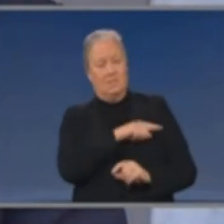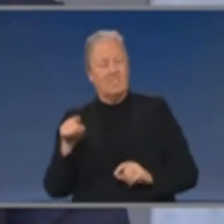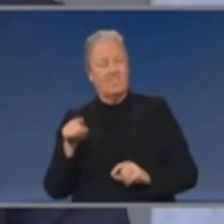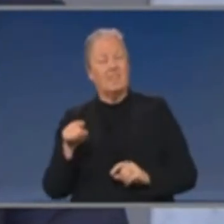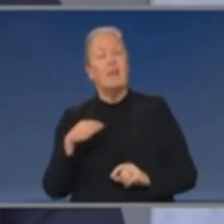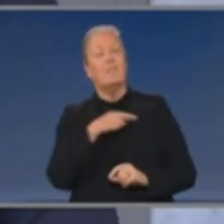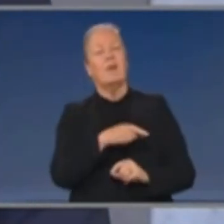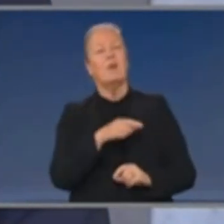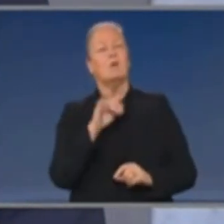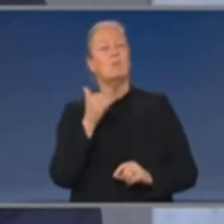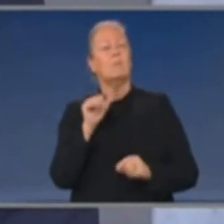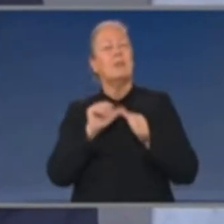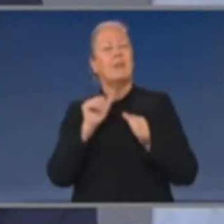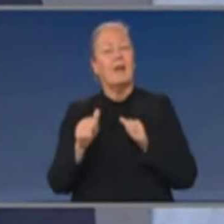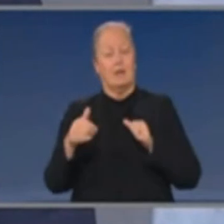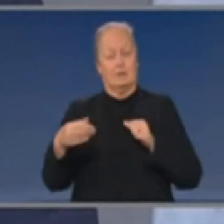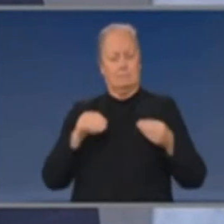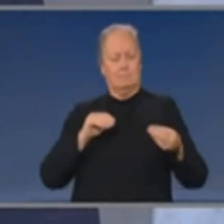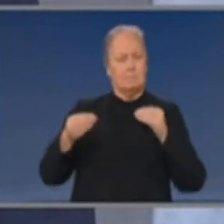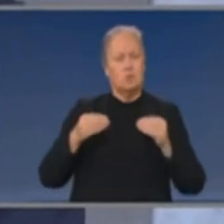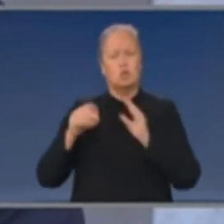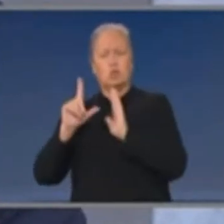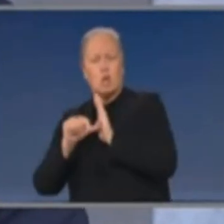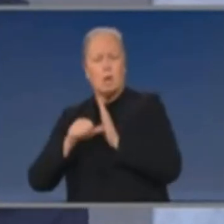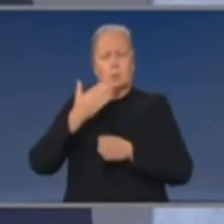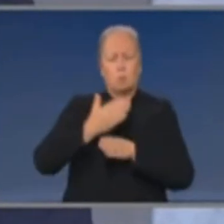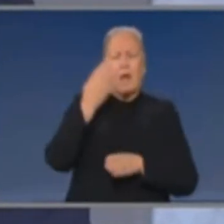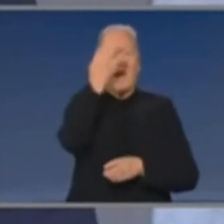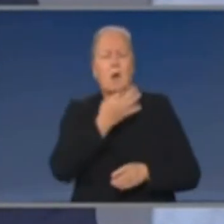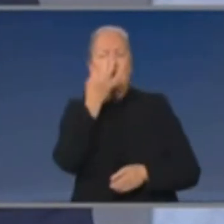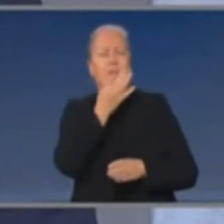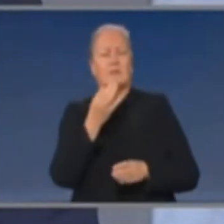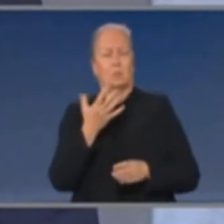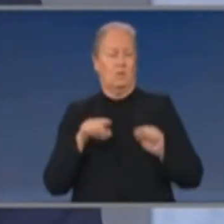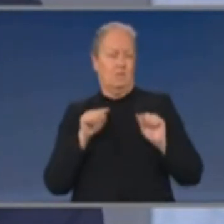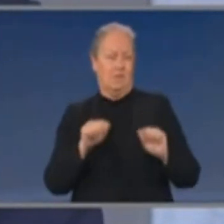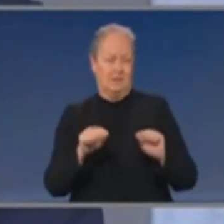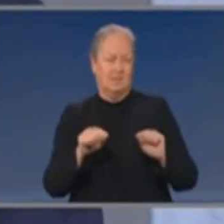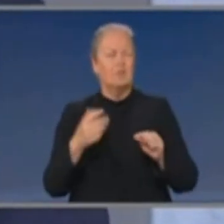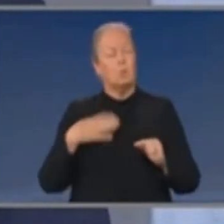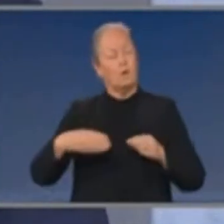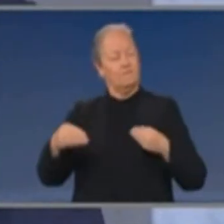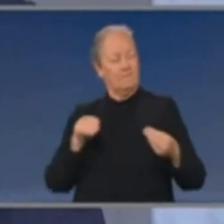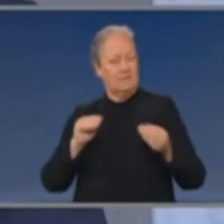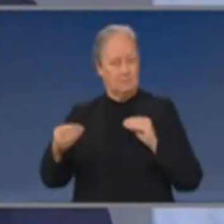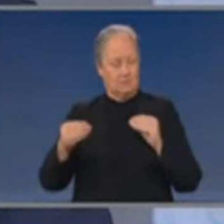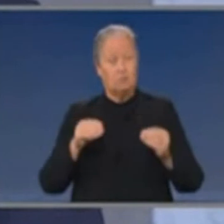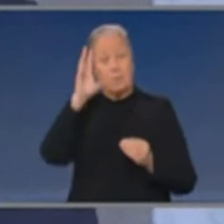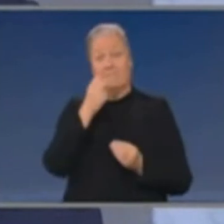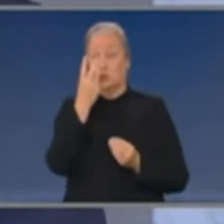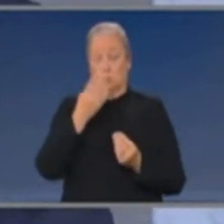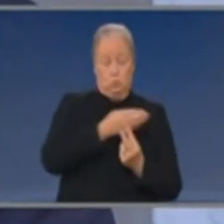flexible arrangements which will keep more and more people in jobs. There are two parts to what we've been doing on income supports. There's